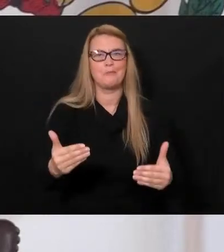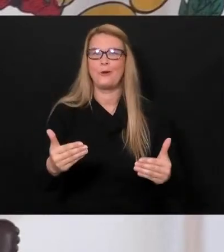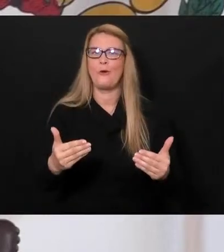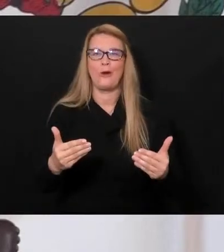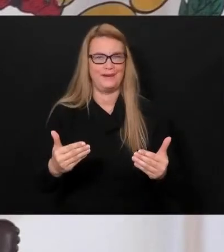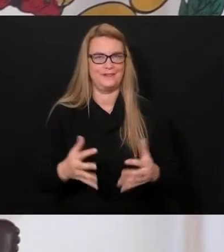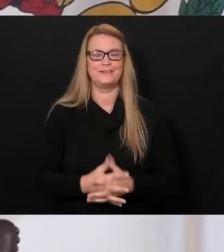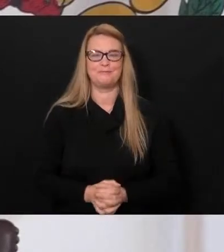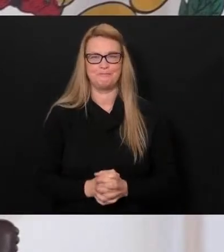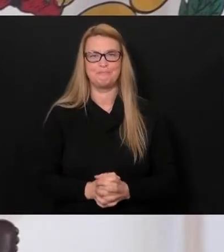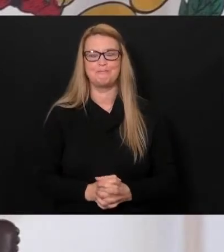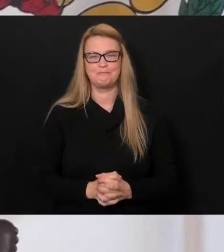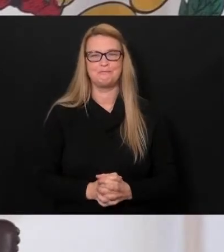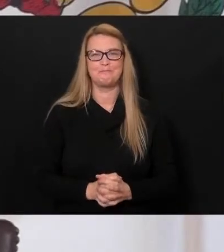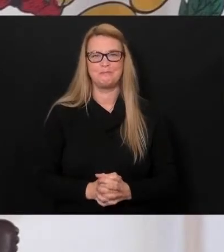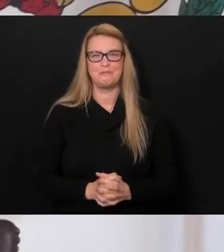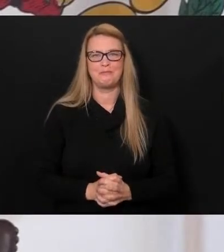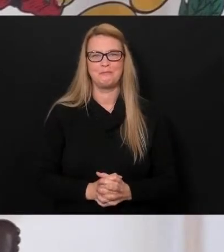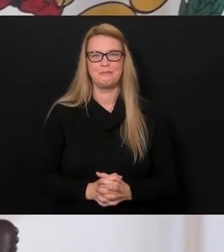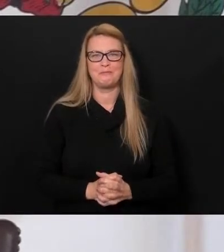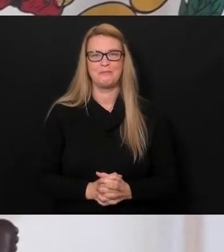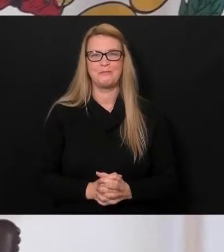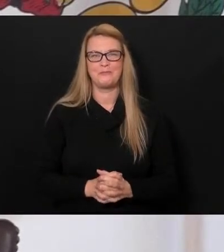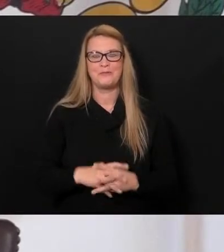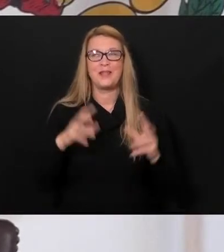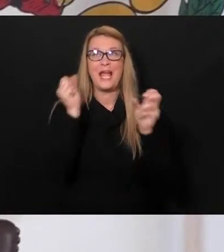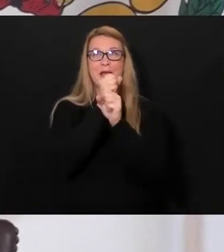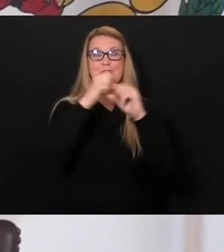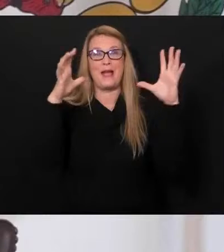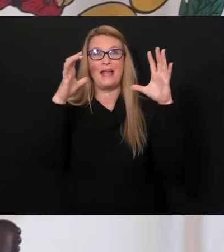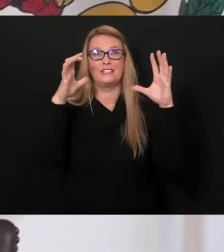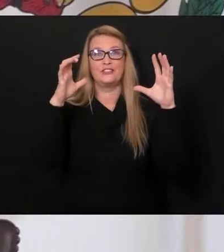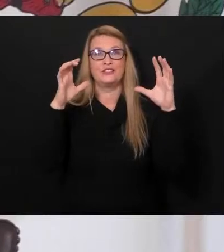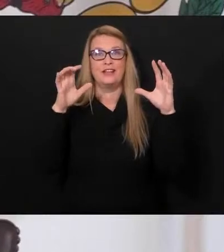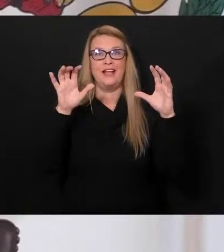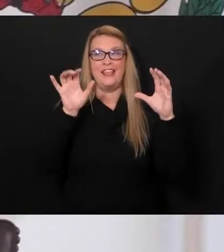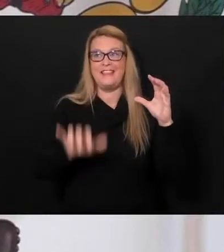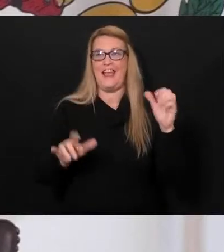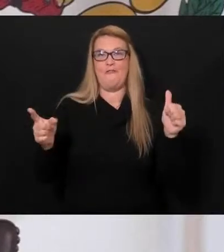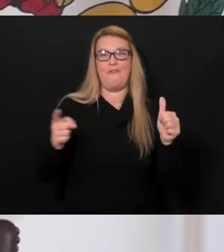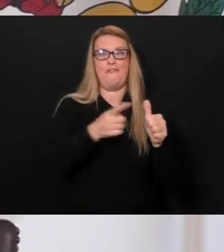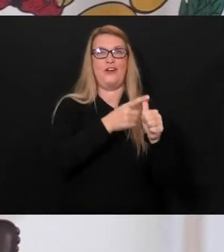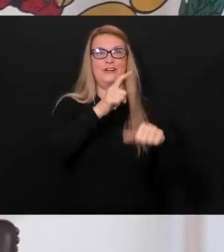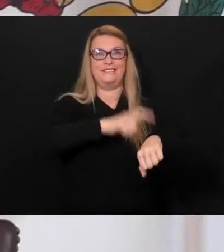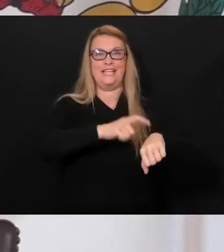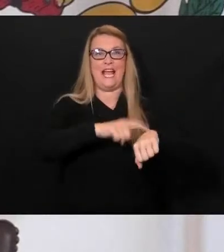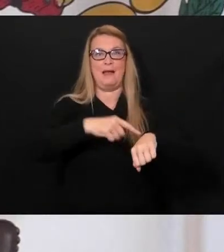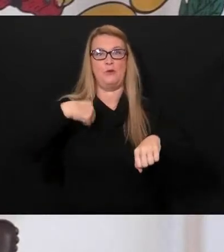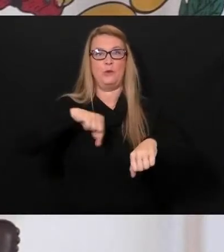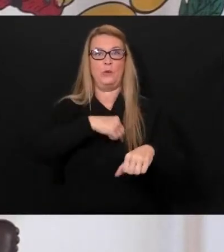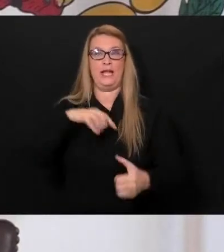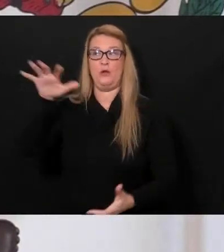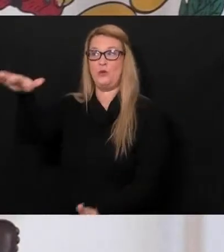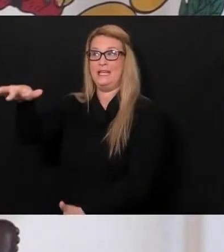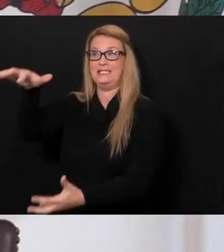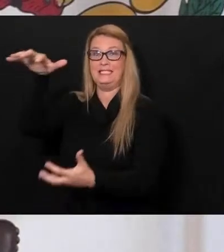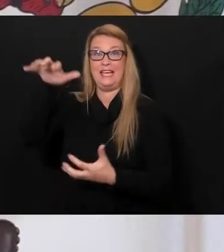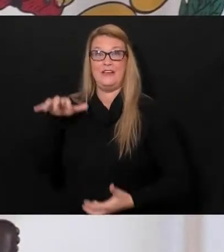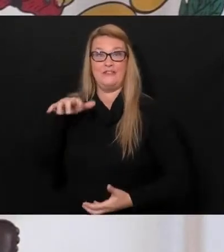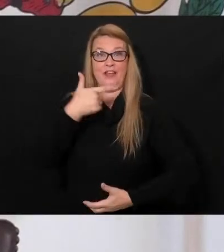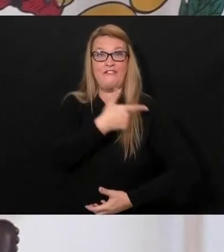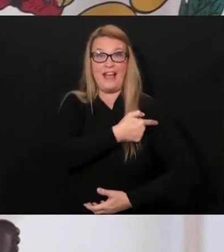it. You know, imagine this. On our first doses, the first doses that we